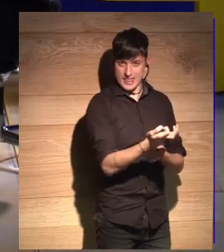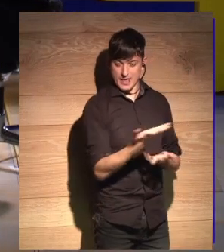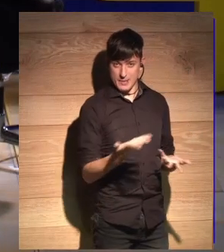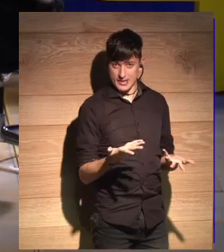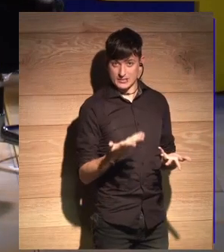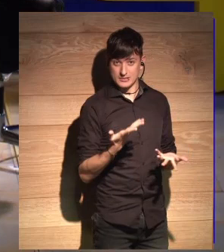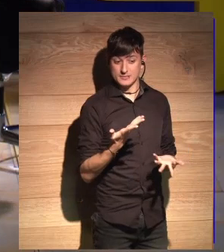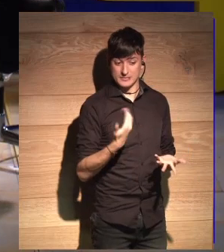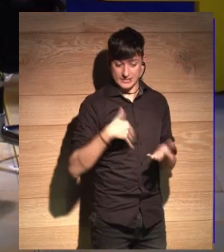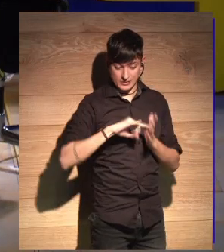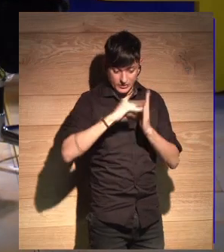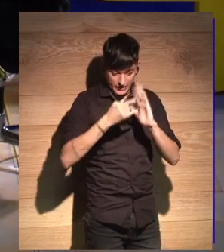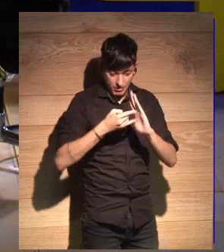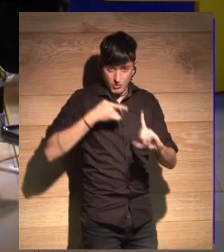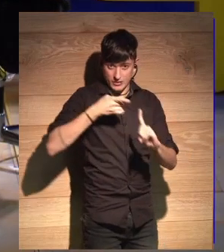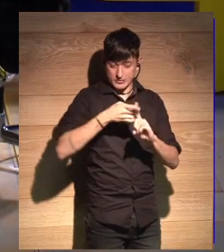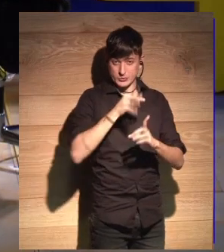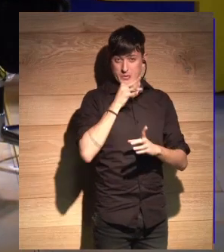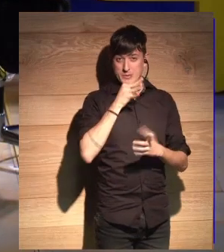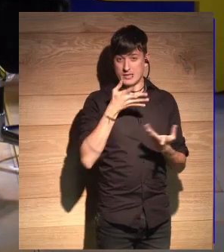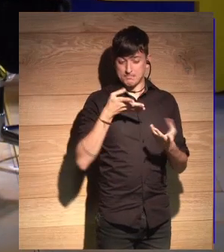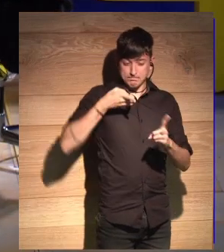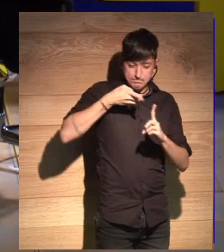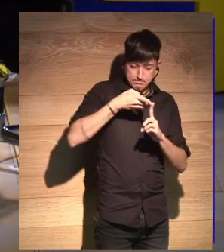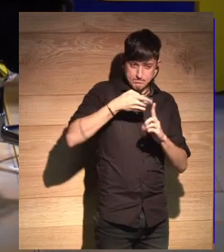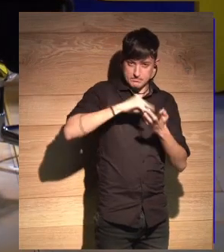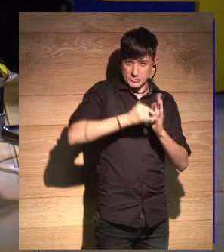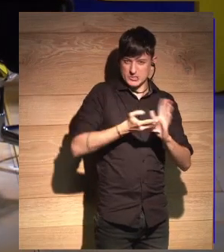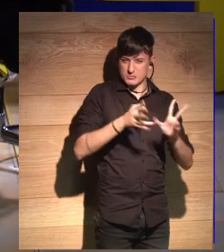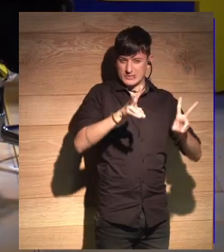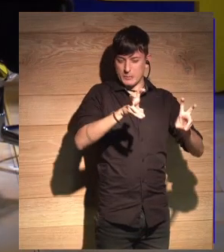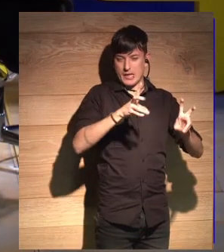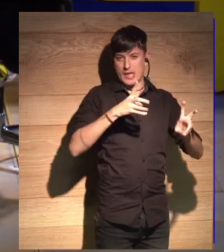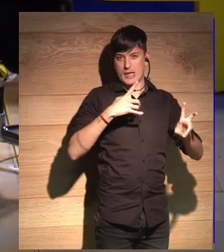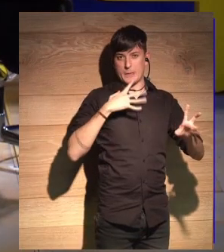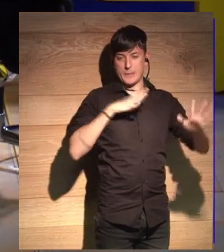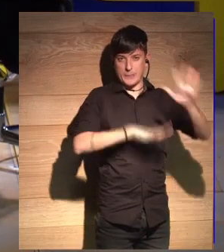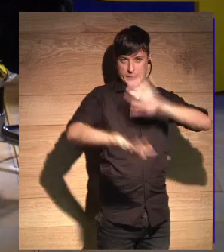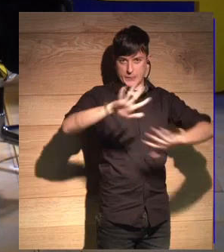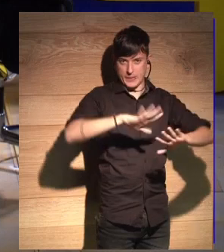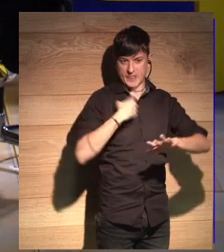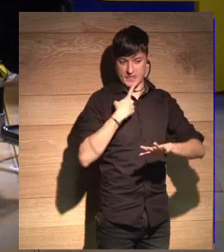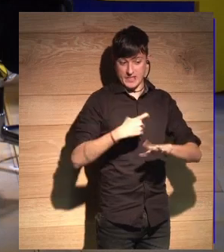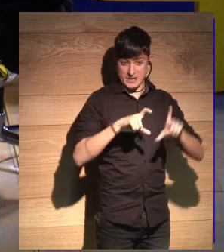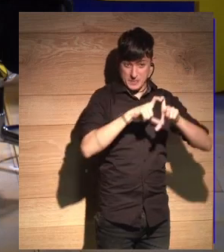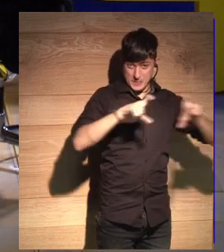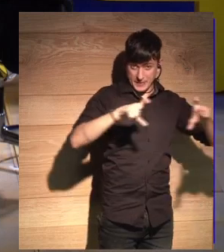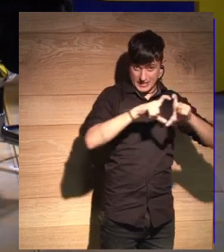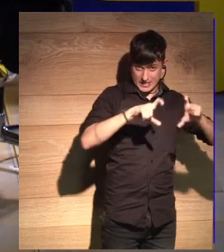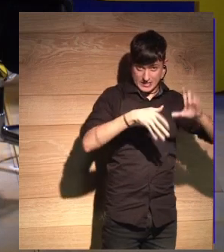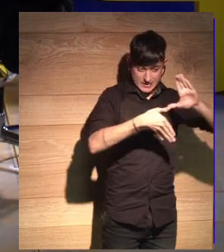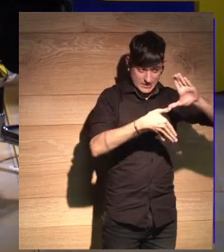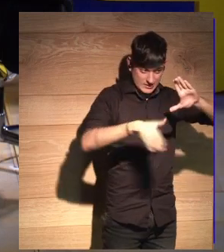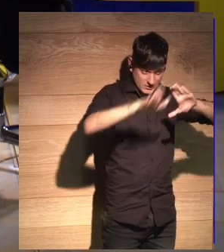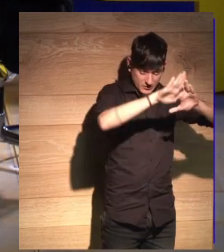but it's a complicated thing. You know, American companies still like to hire